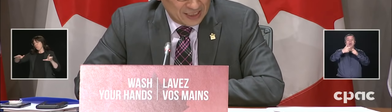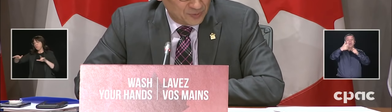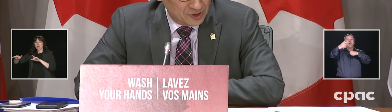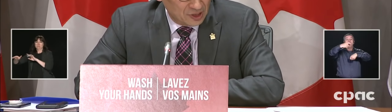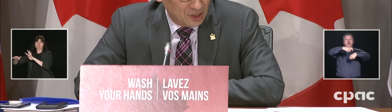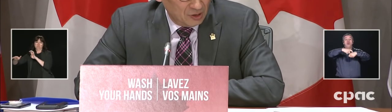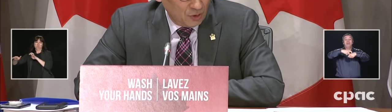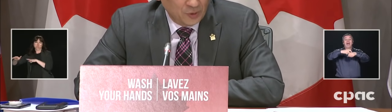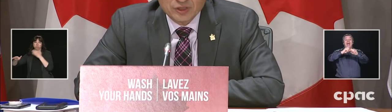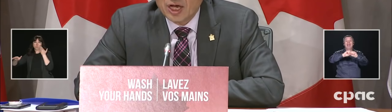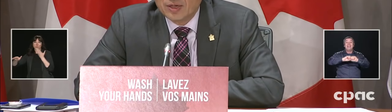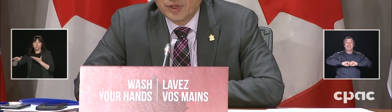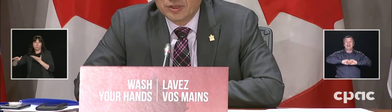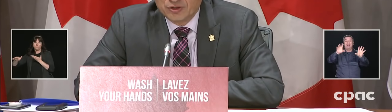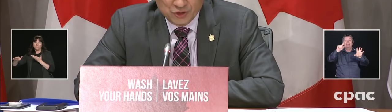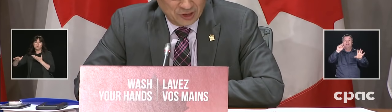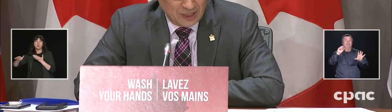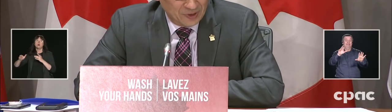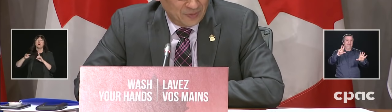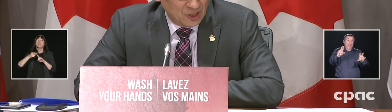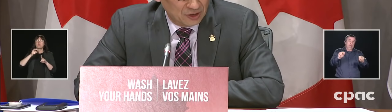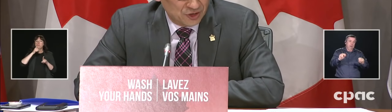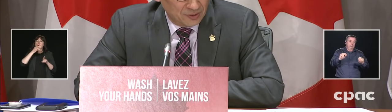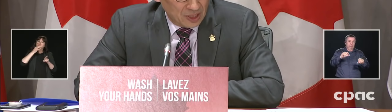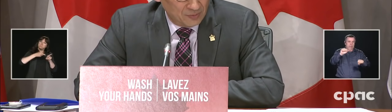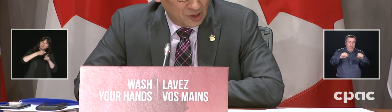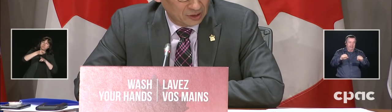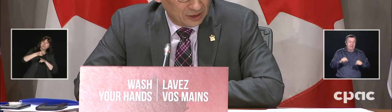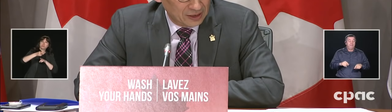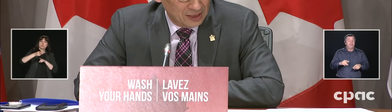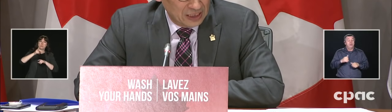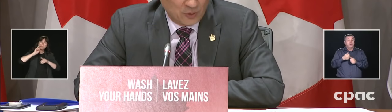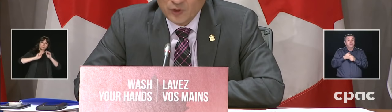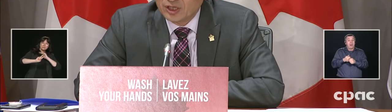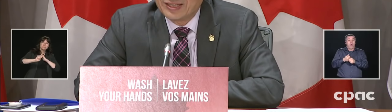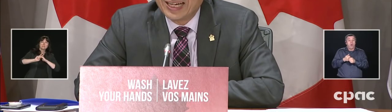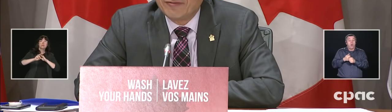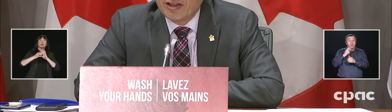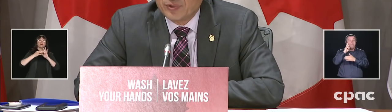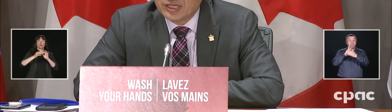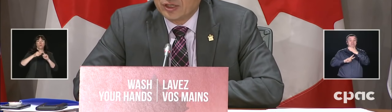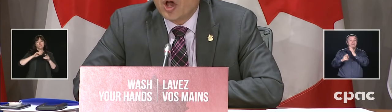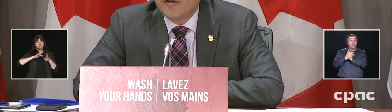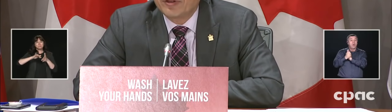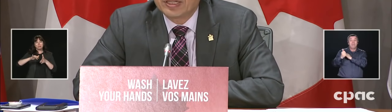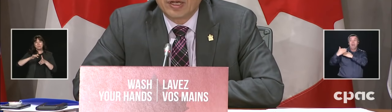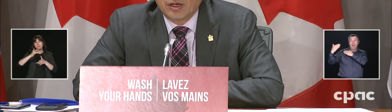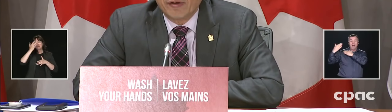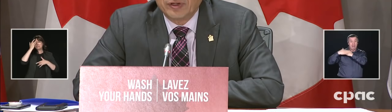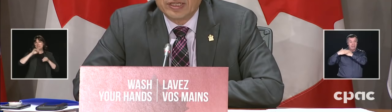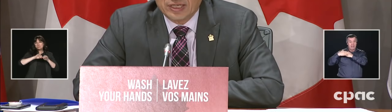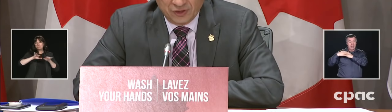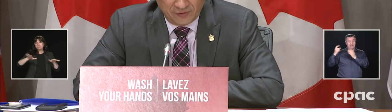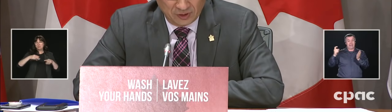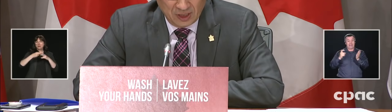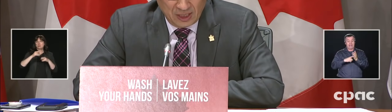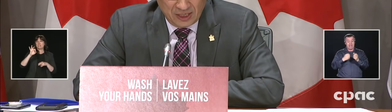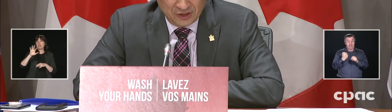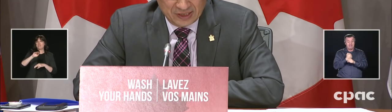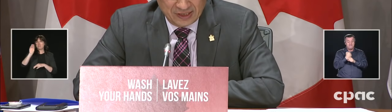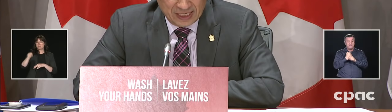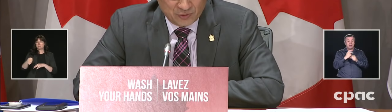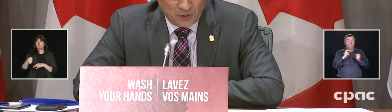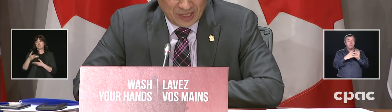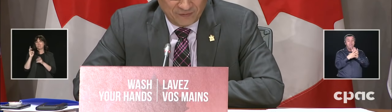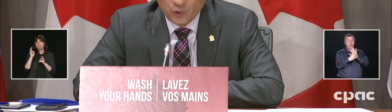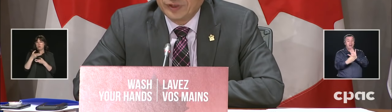by our experts, what we talk about usually in epidemiology and modeling is what we call a 95% confidence interval. And